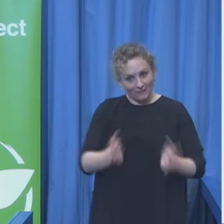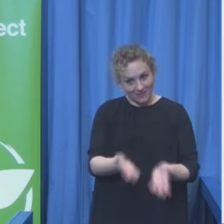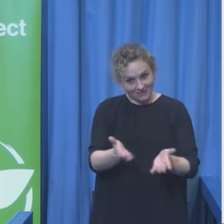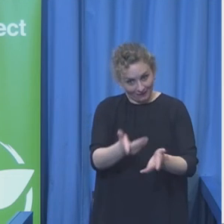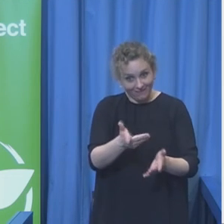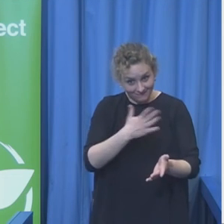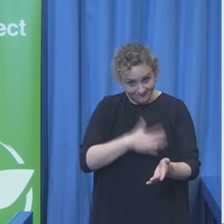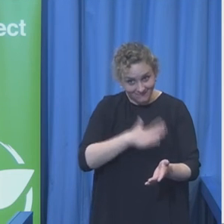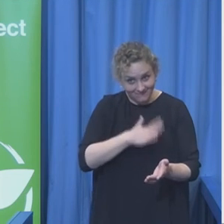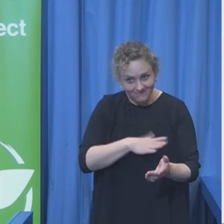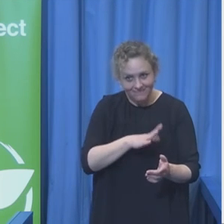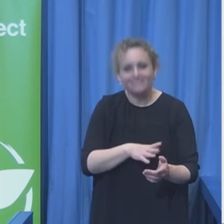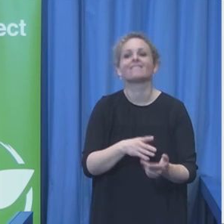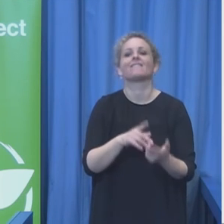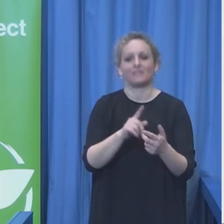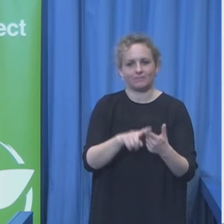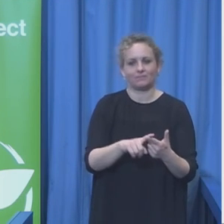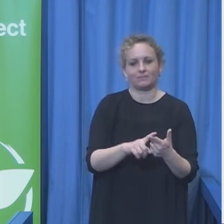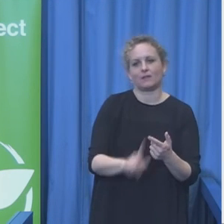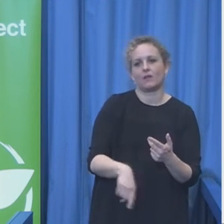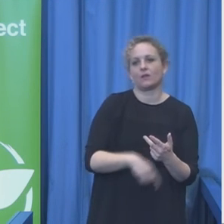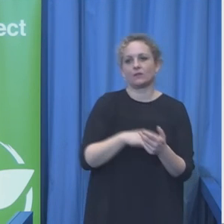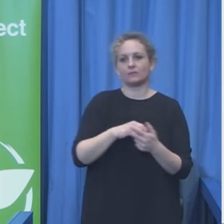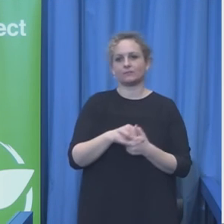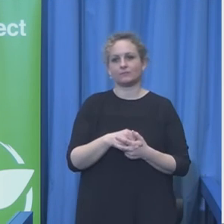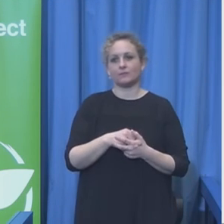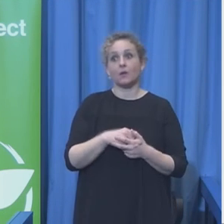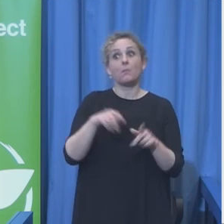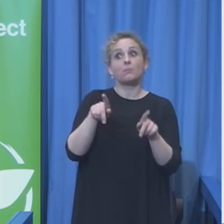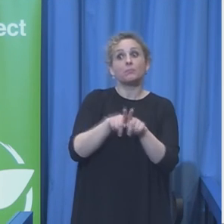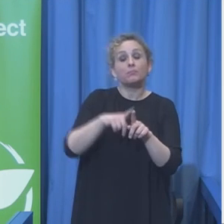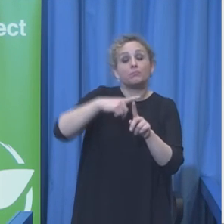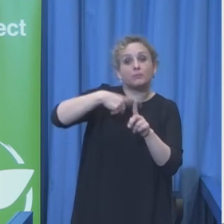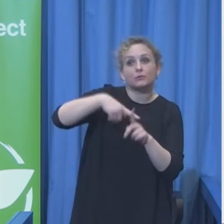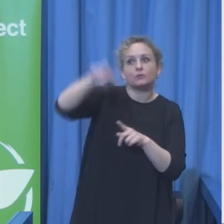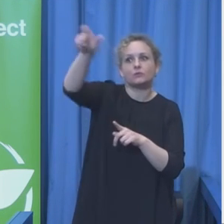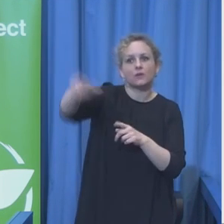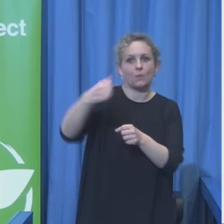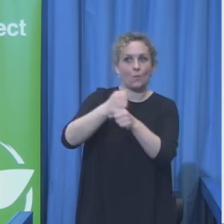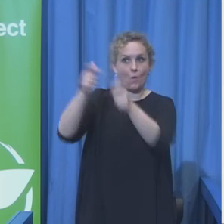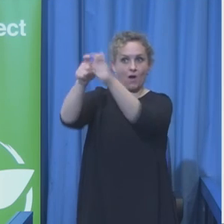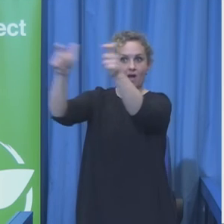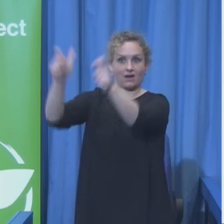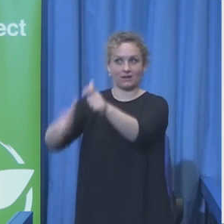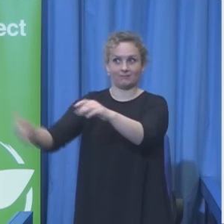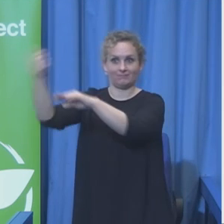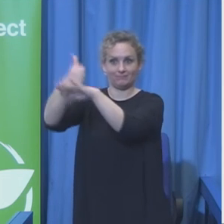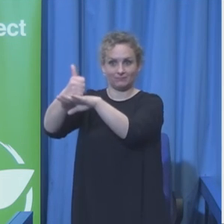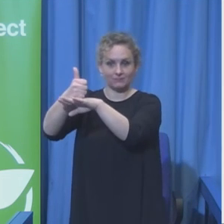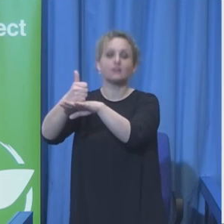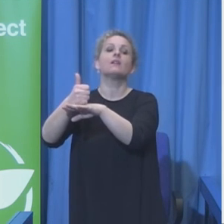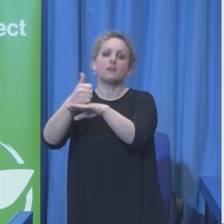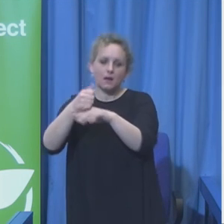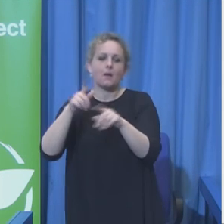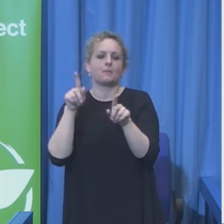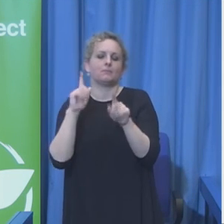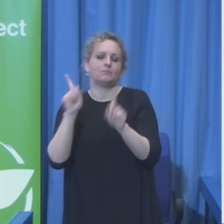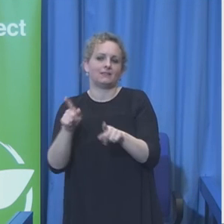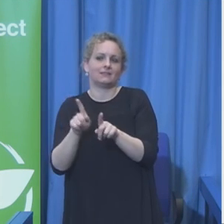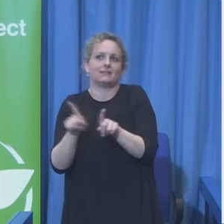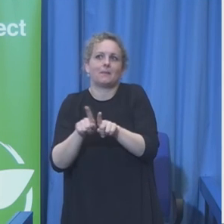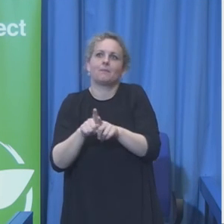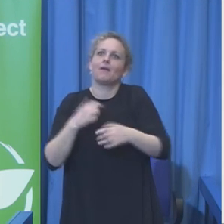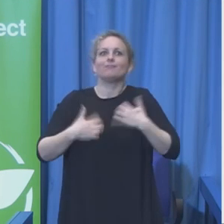be motivated and prepared to hire person with disabilities. Thank you. Thank you. Thank you, Mr. Plura. Also, thank you for the